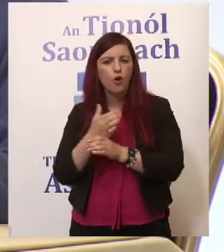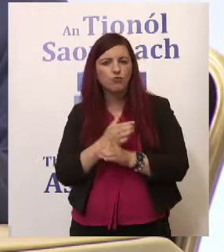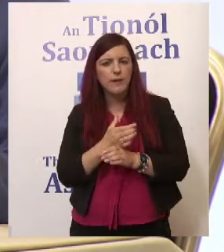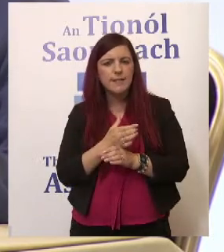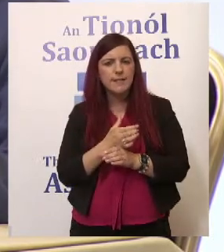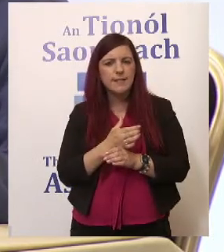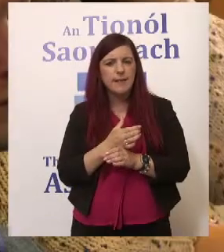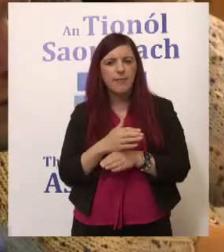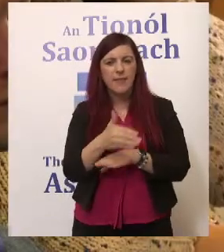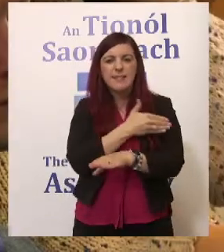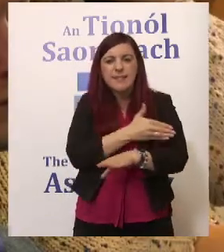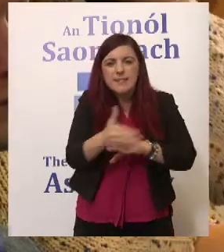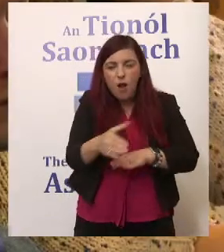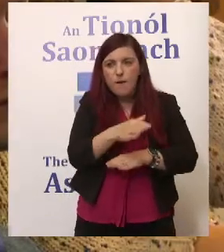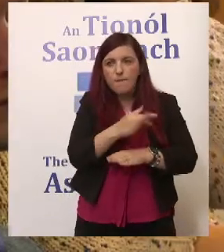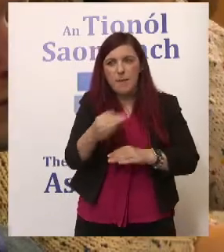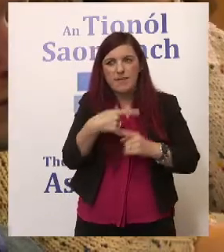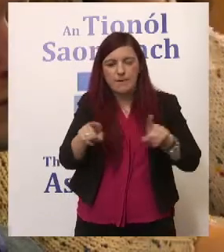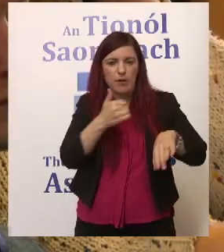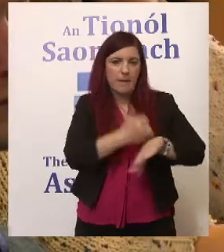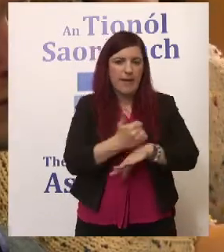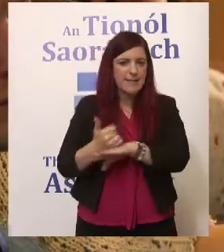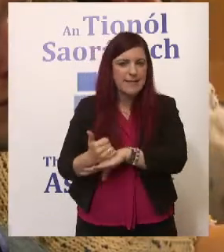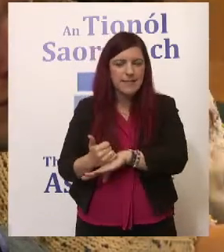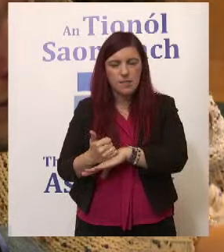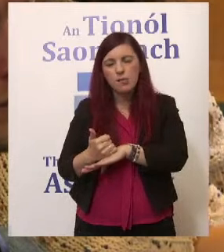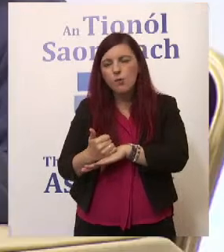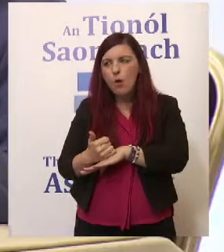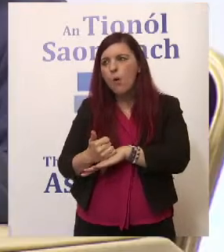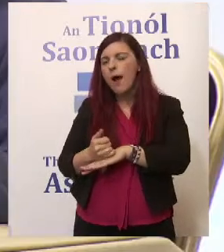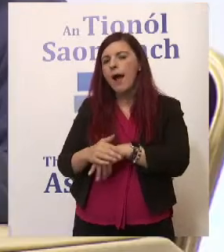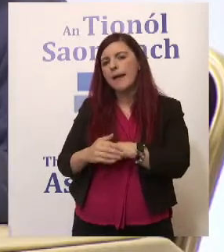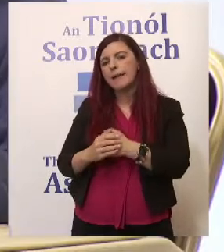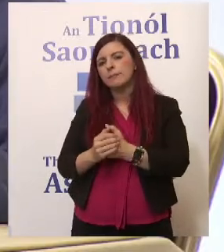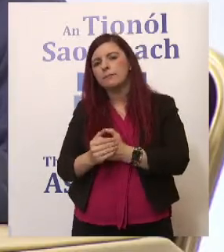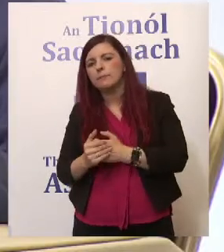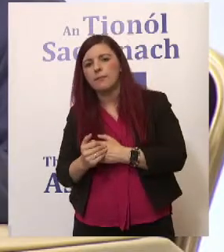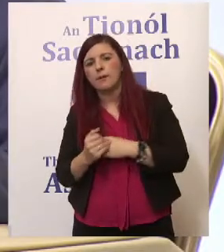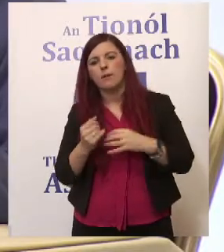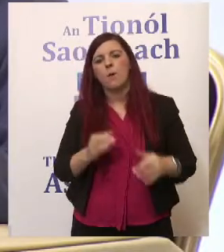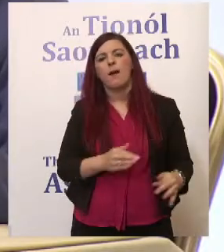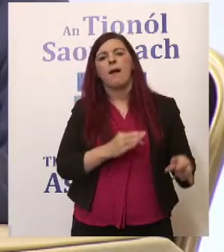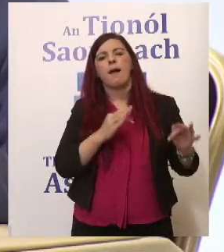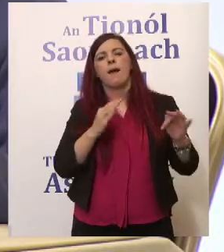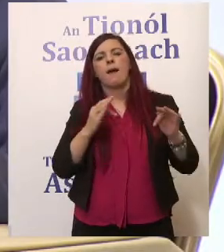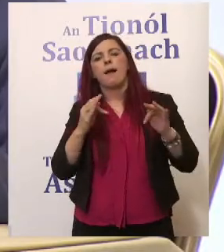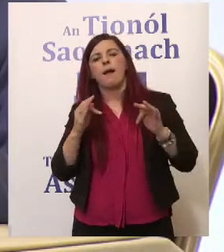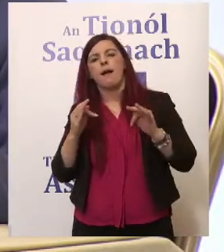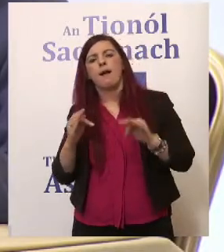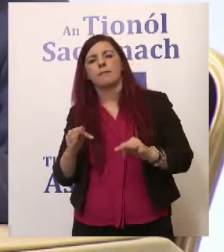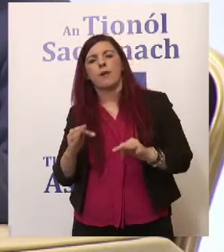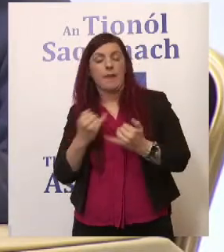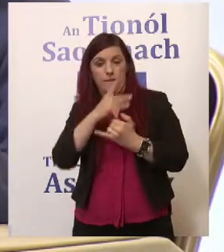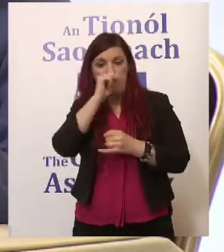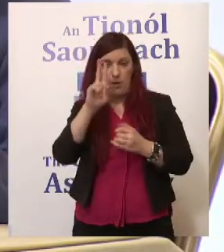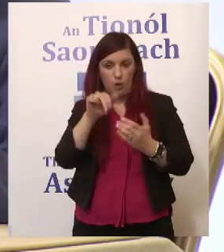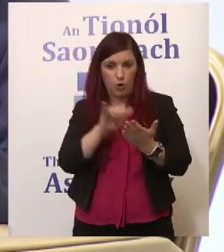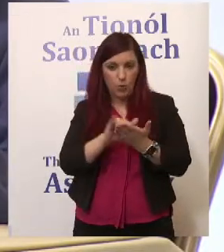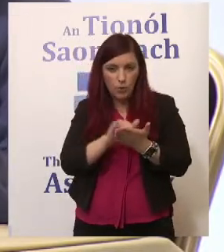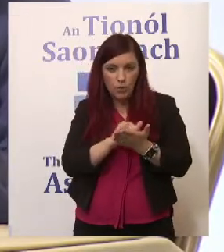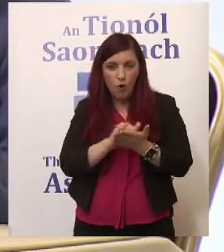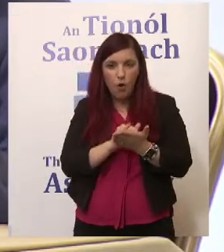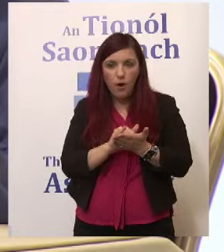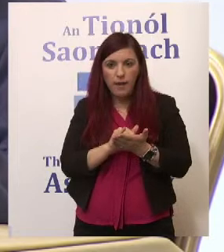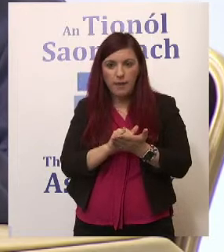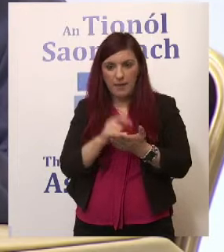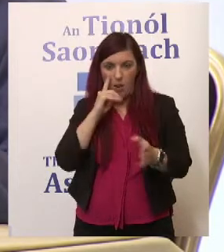start from a different place. So I always think we've had, after their job, we've had some of the New York mayors, for example, and there's the